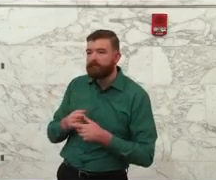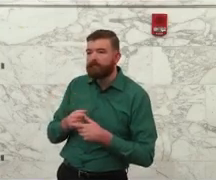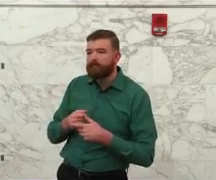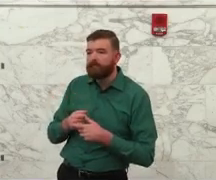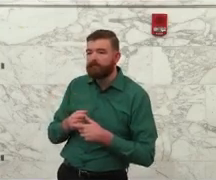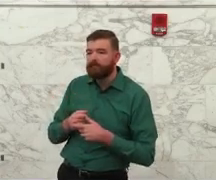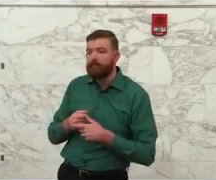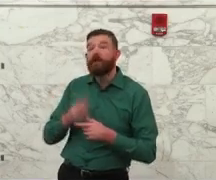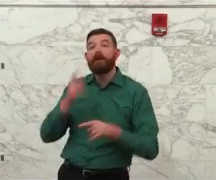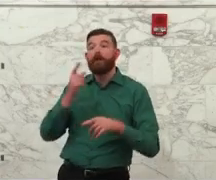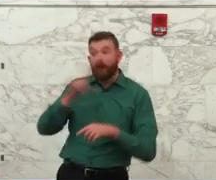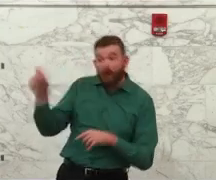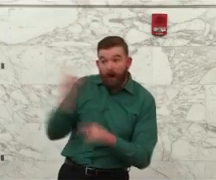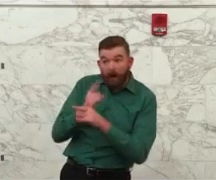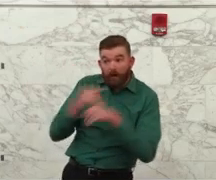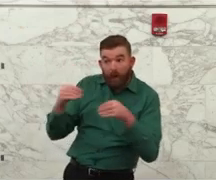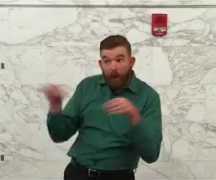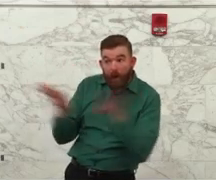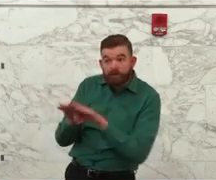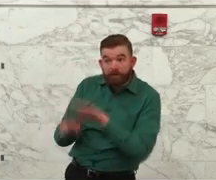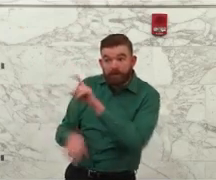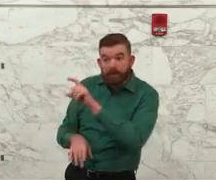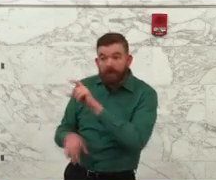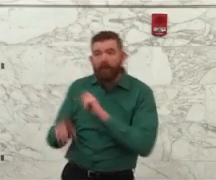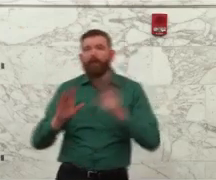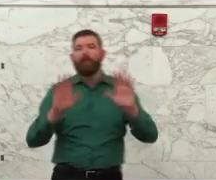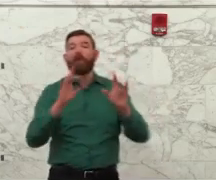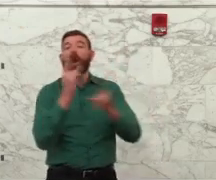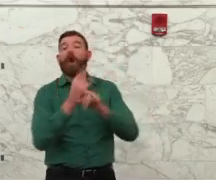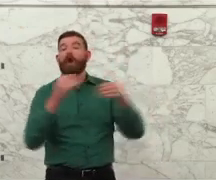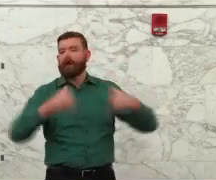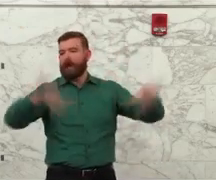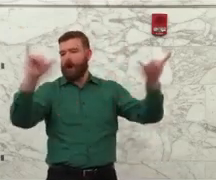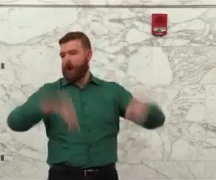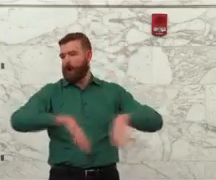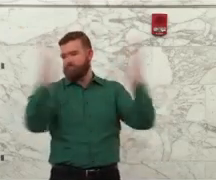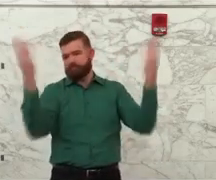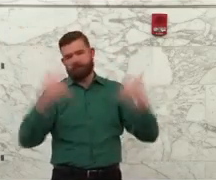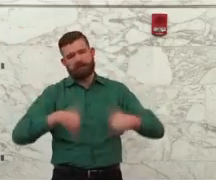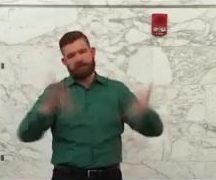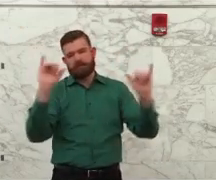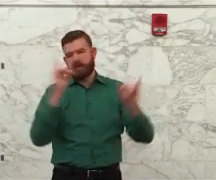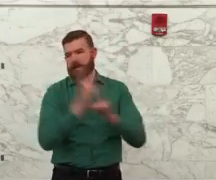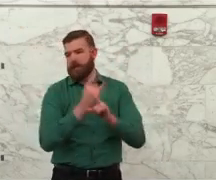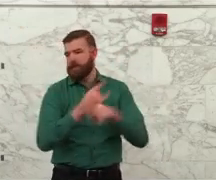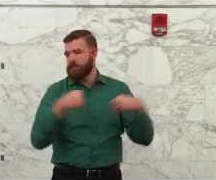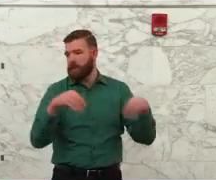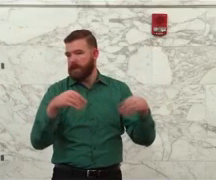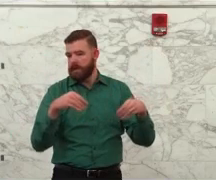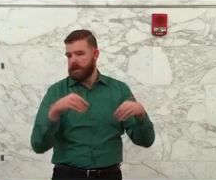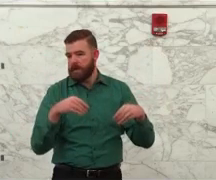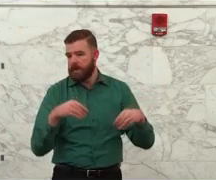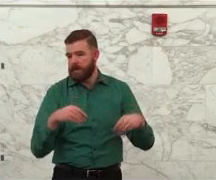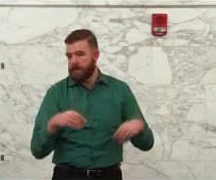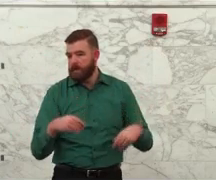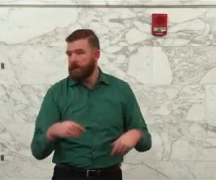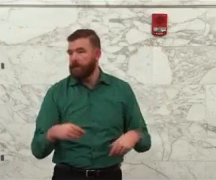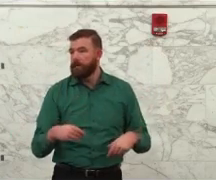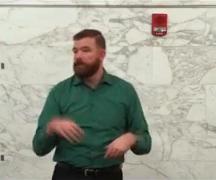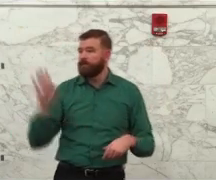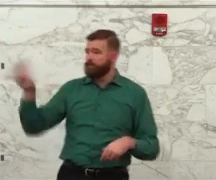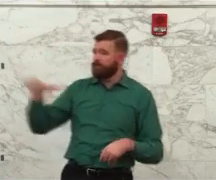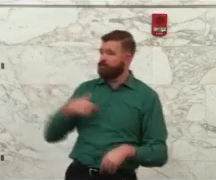stores. Right, liquor stores are still open. But at the same time, I was walking around the Ironbound the other day. By 8 o'clock, most of these liquor stores, well